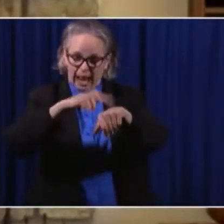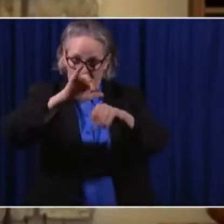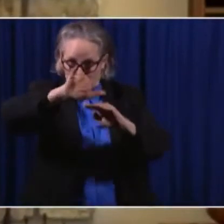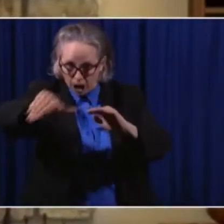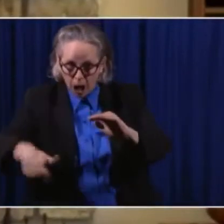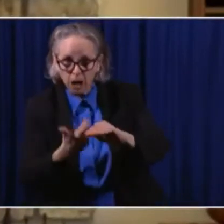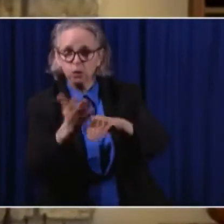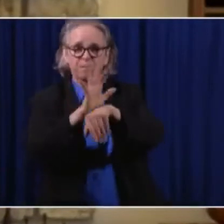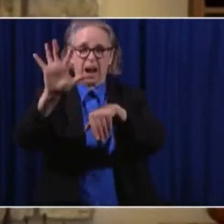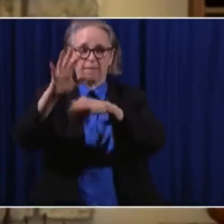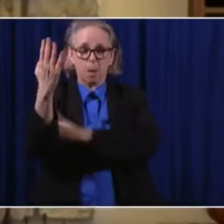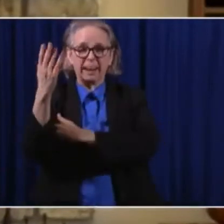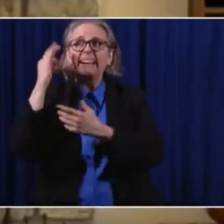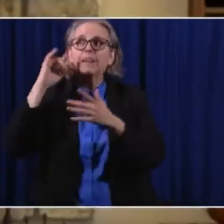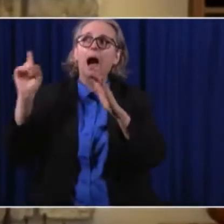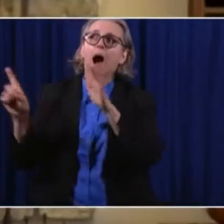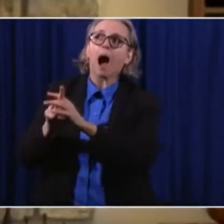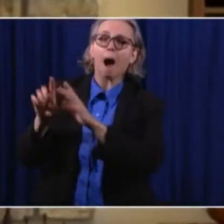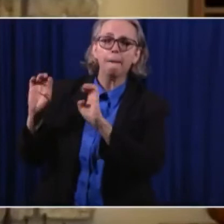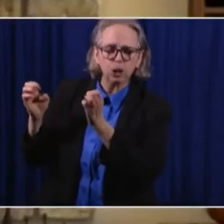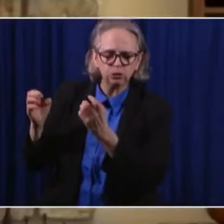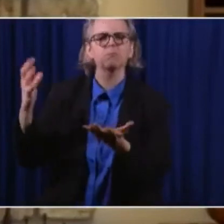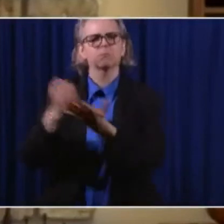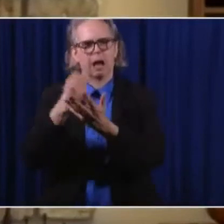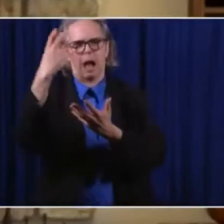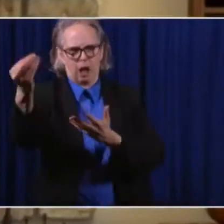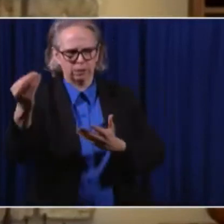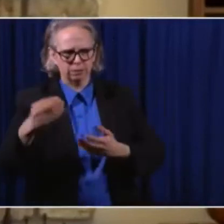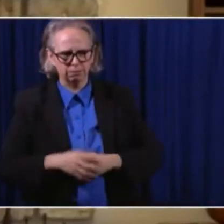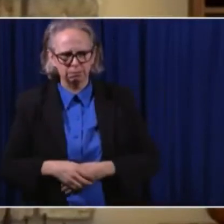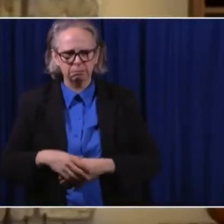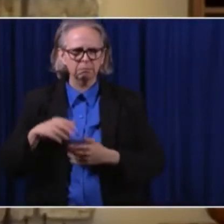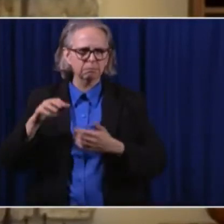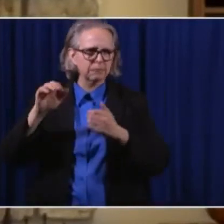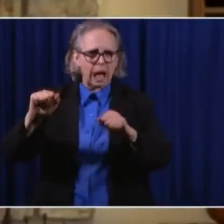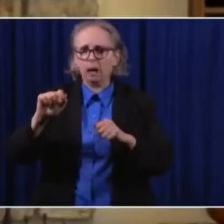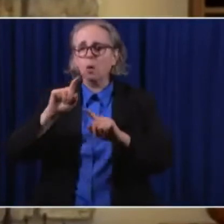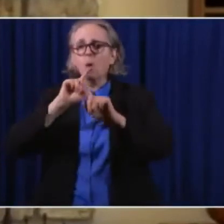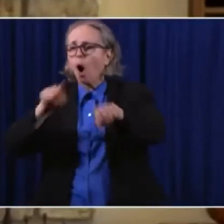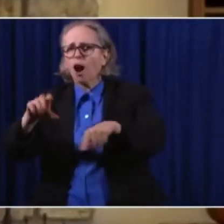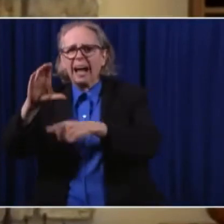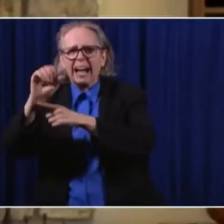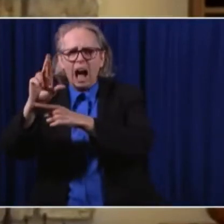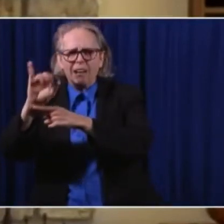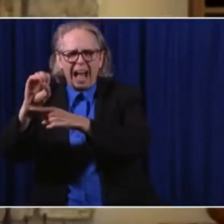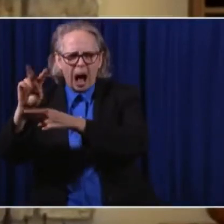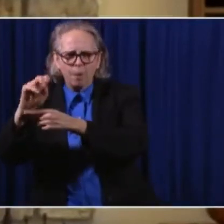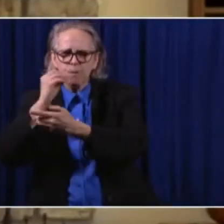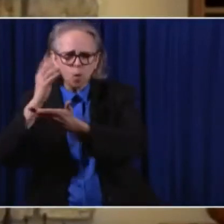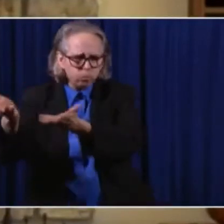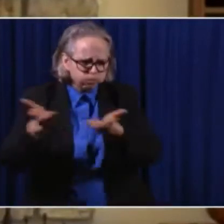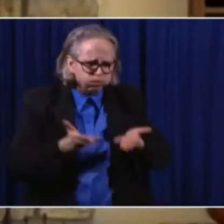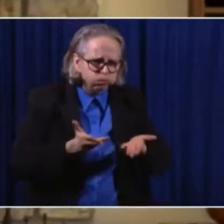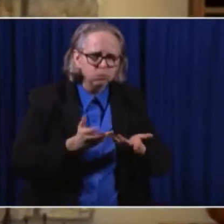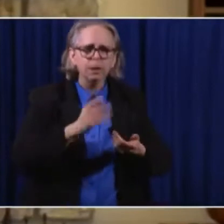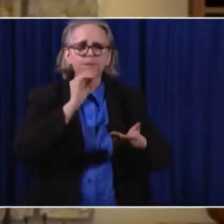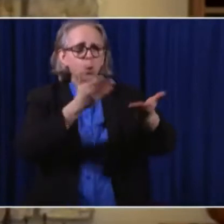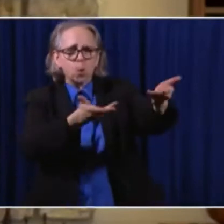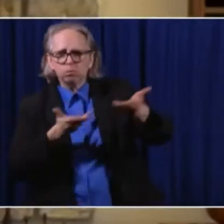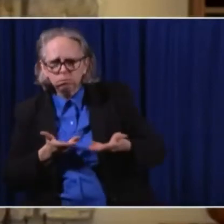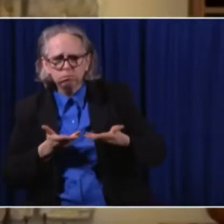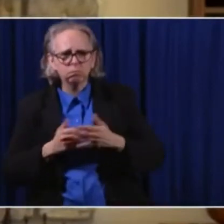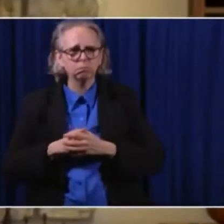You can do carry out, you can do delivery, but all the retail basically that you walk into is in